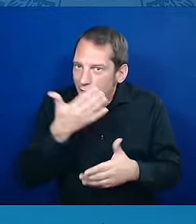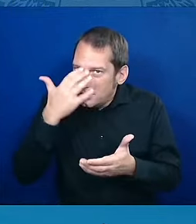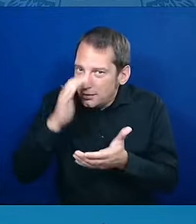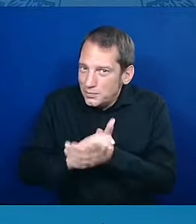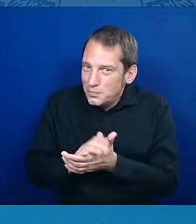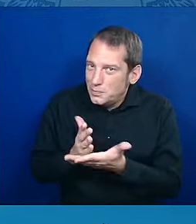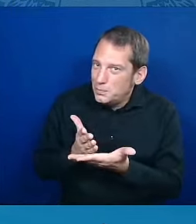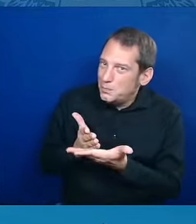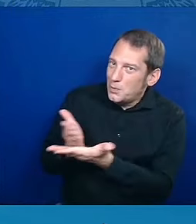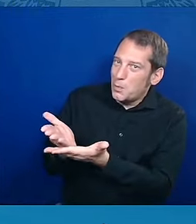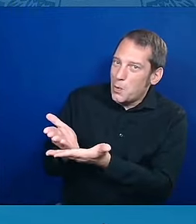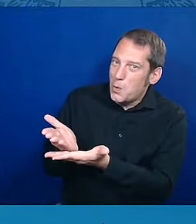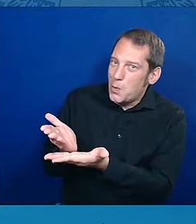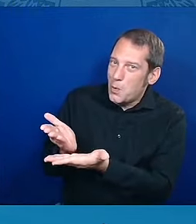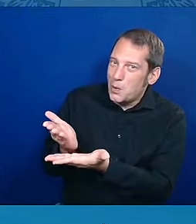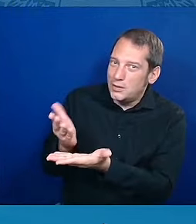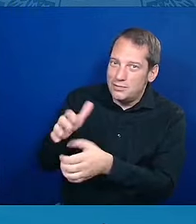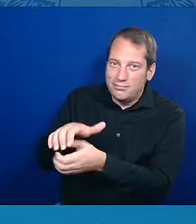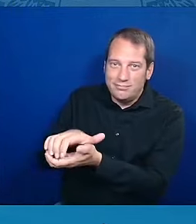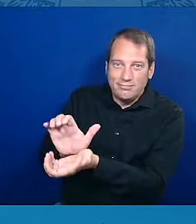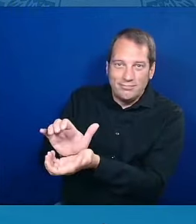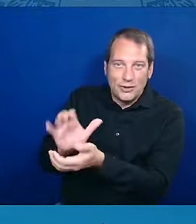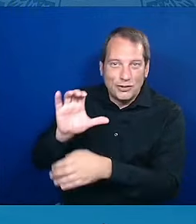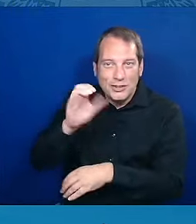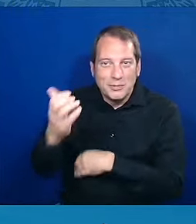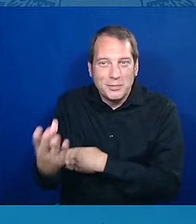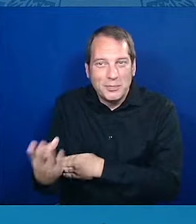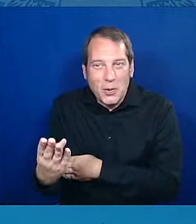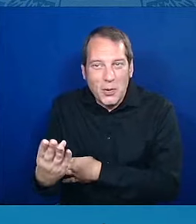was going to introduce Vice President Harris.